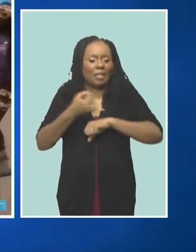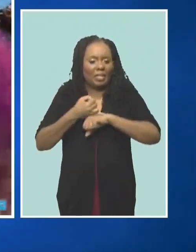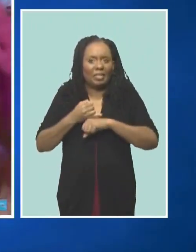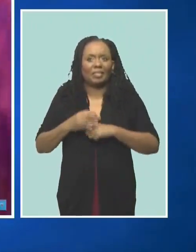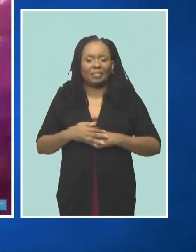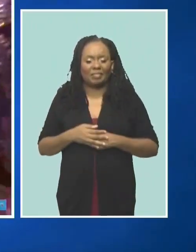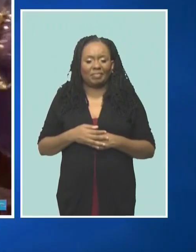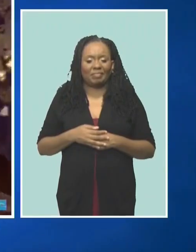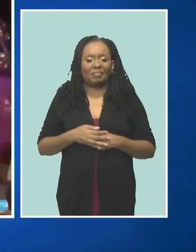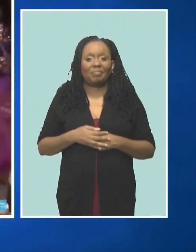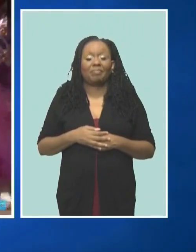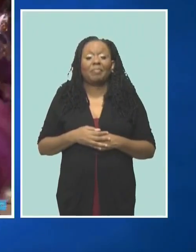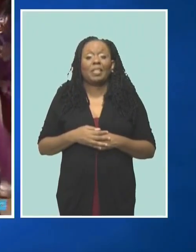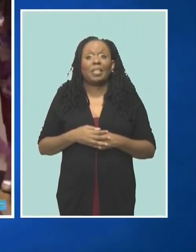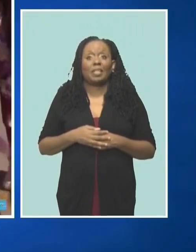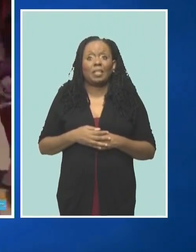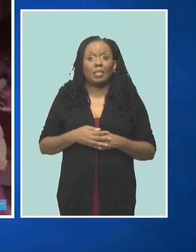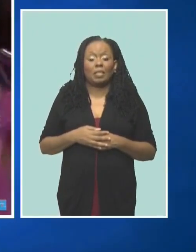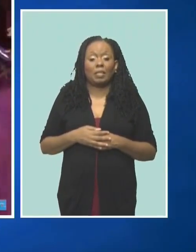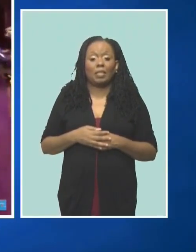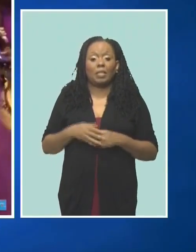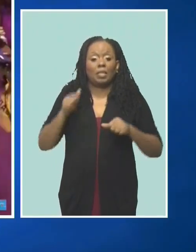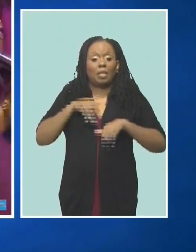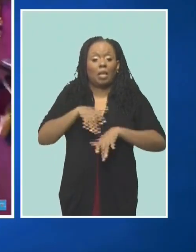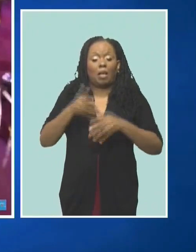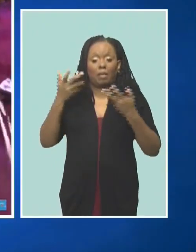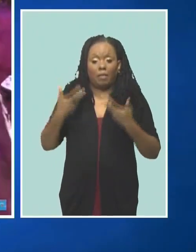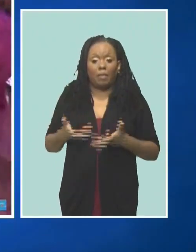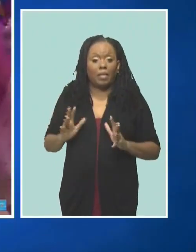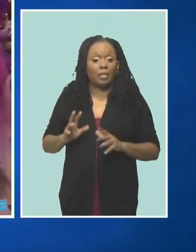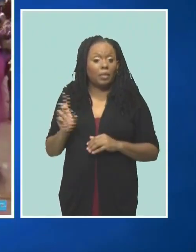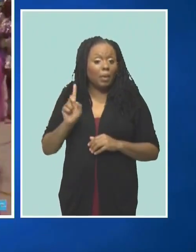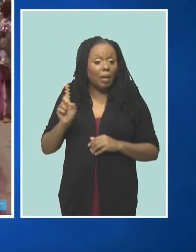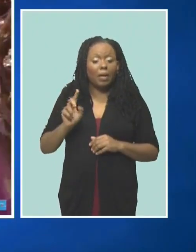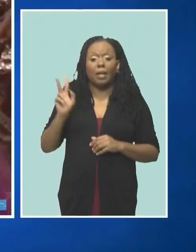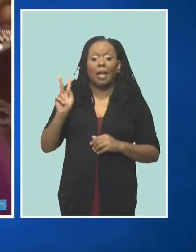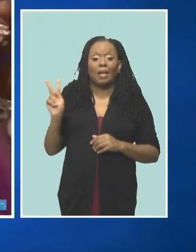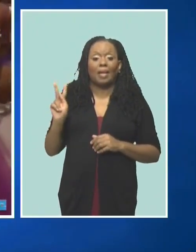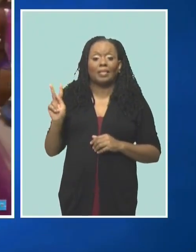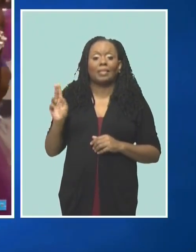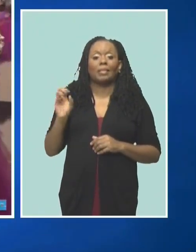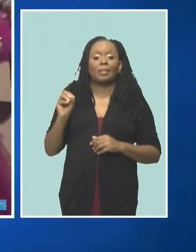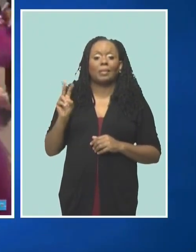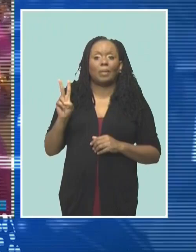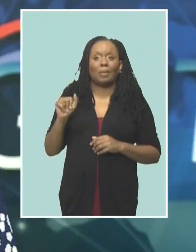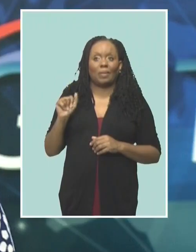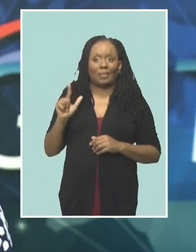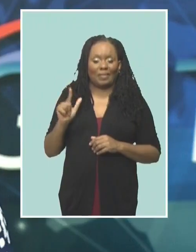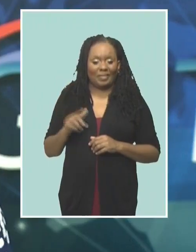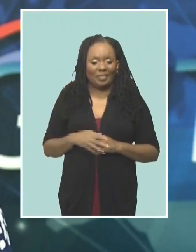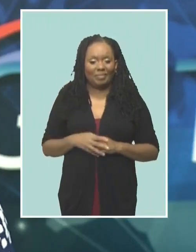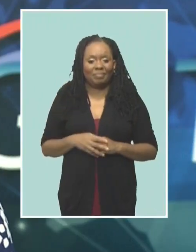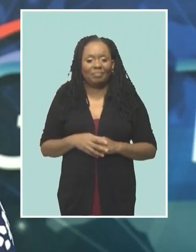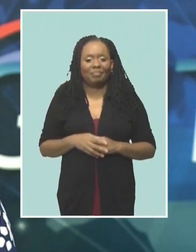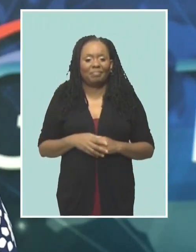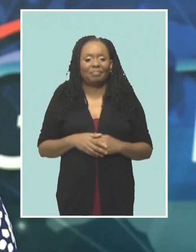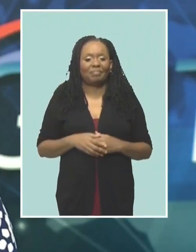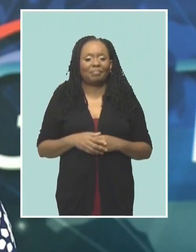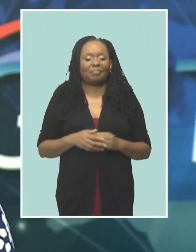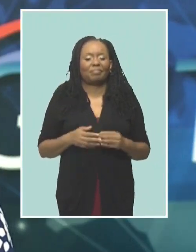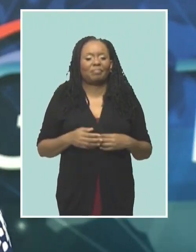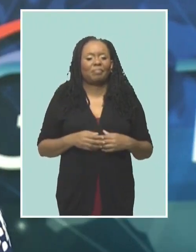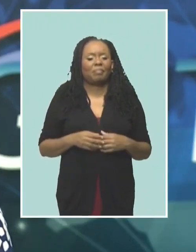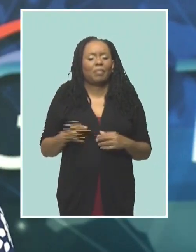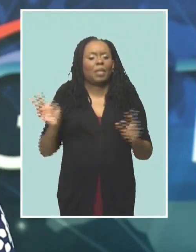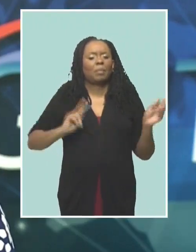This year's route ended at Kensington Oval. Sharika Griffith, CBC News. And mixed